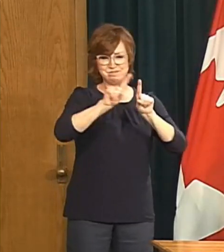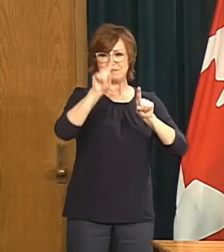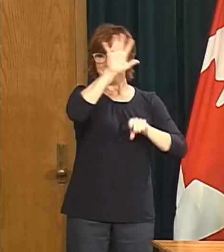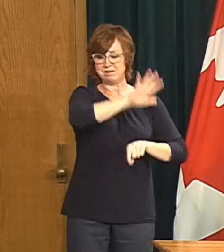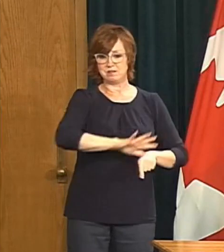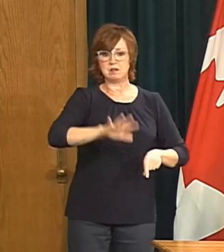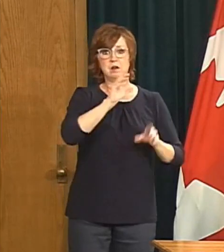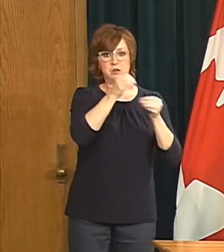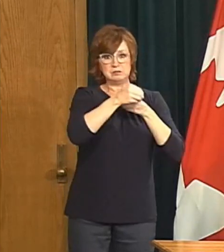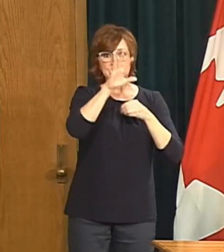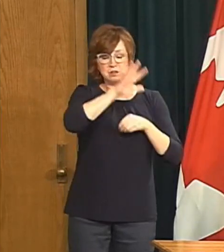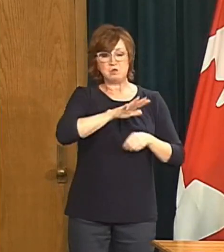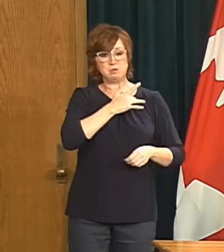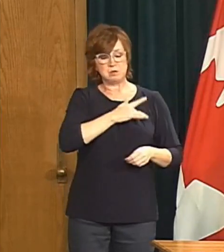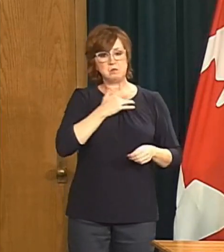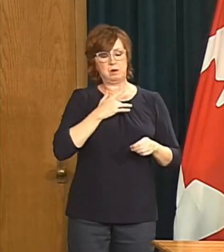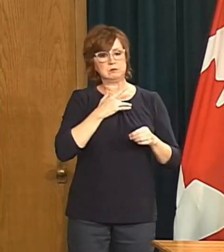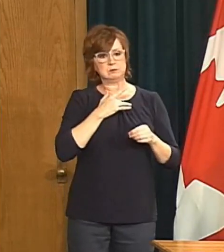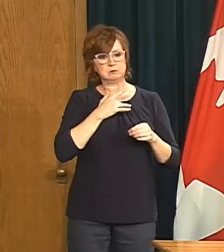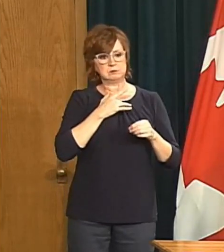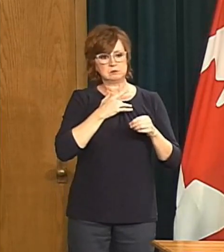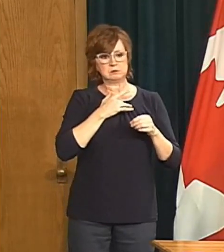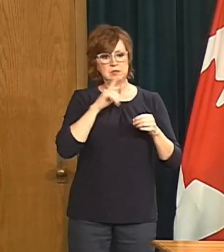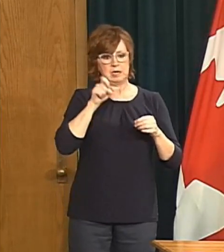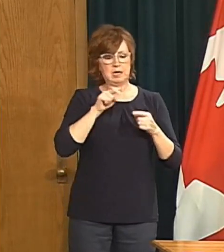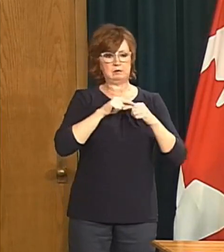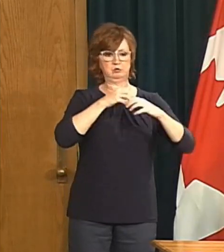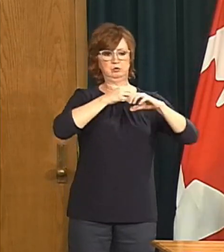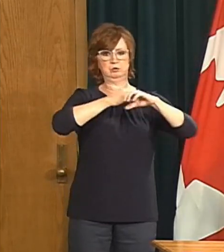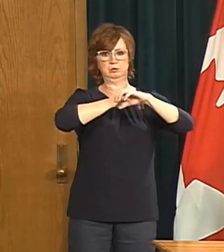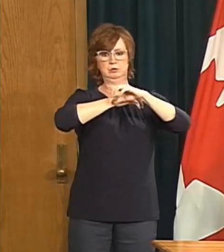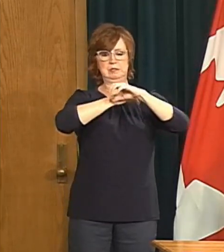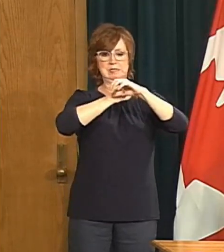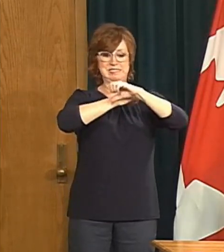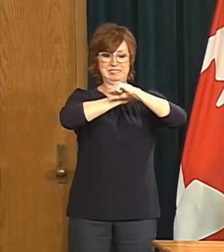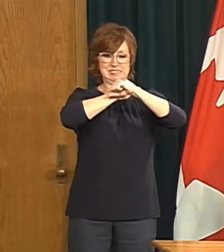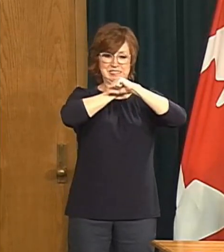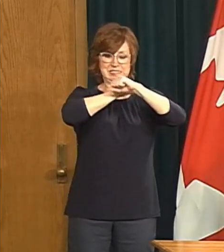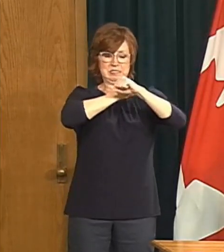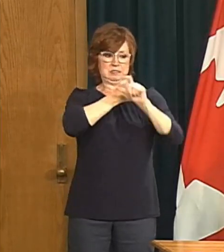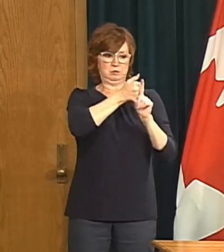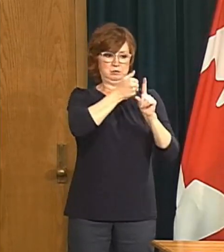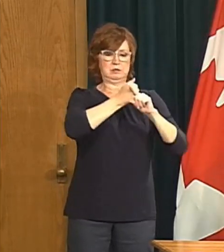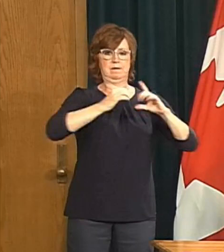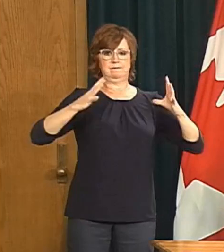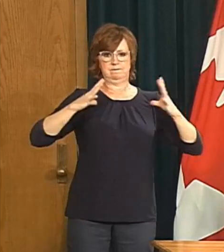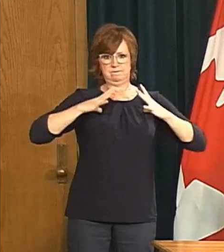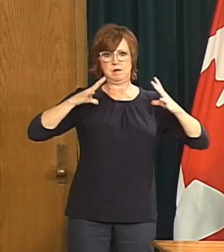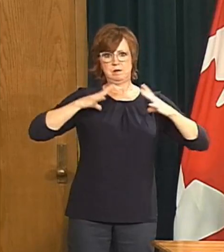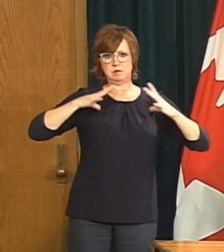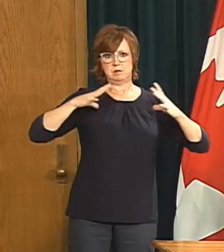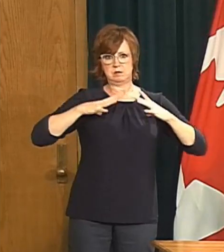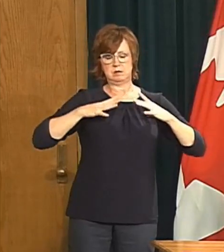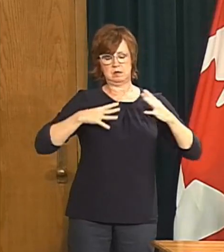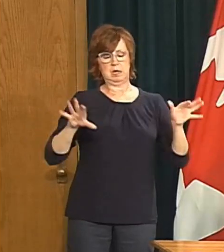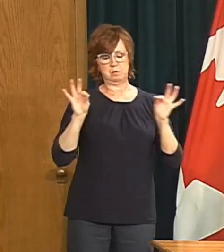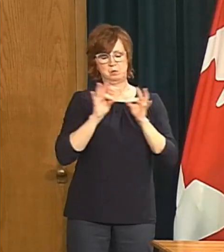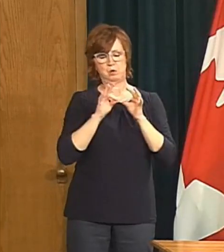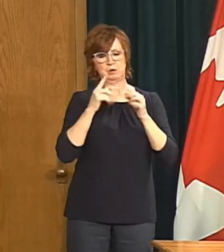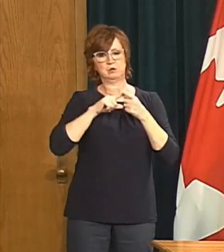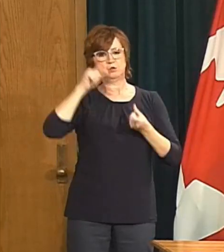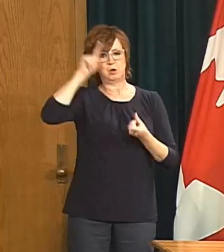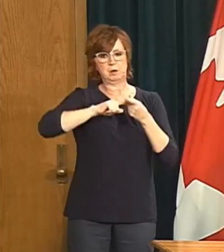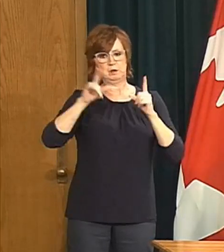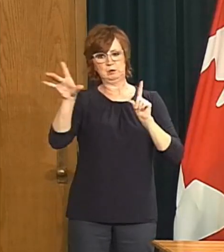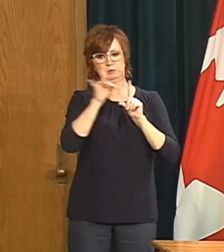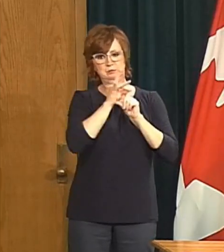to themselves and to patients and residents is going to be very important in the coming days. And the same applies to